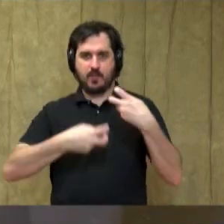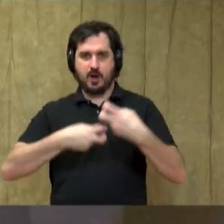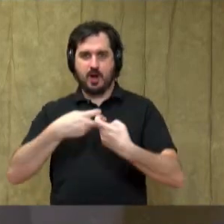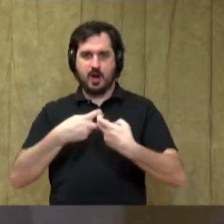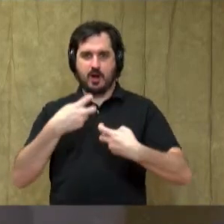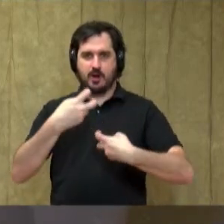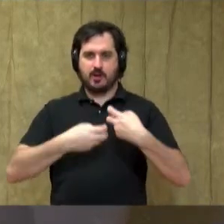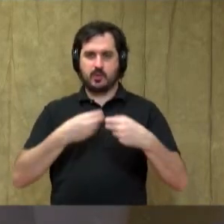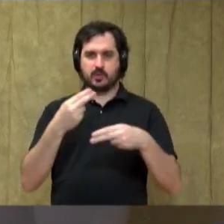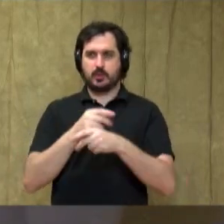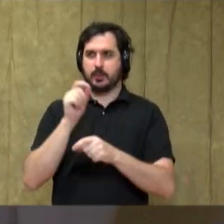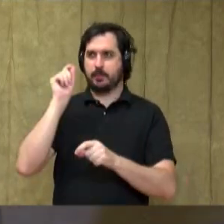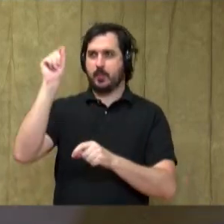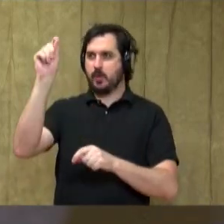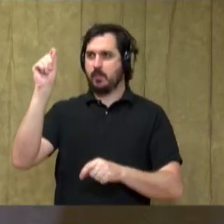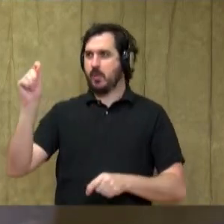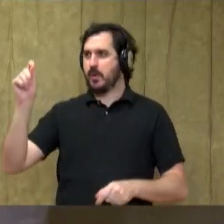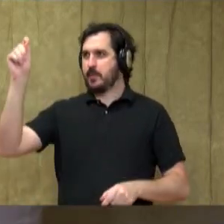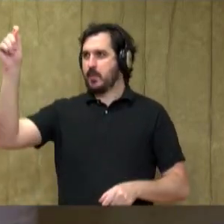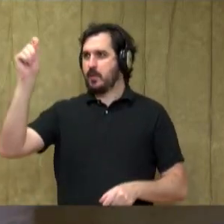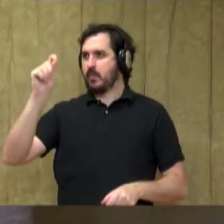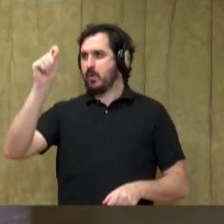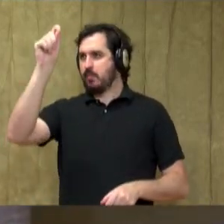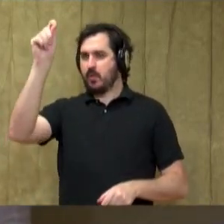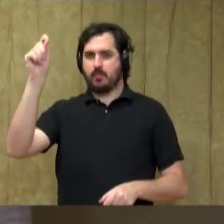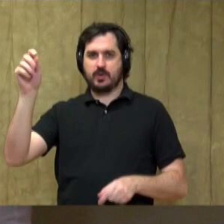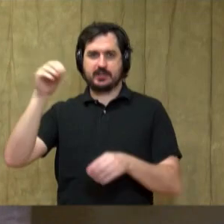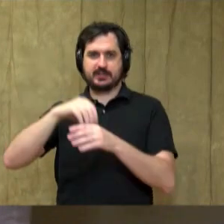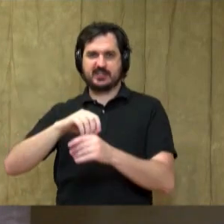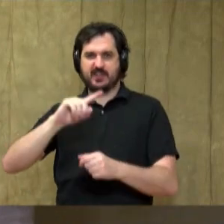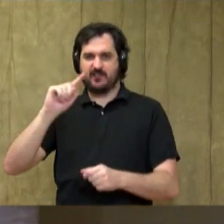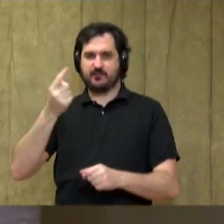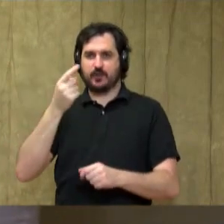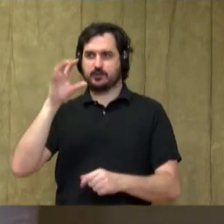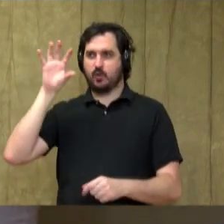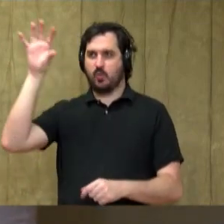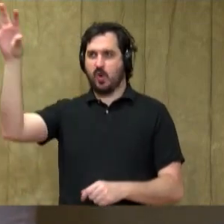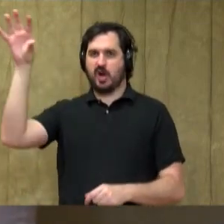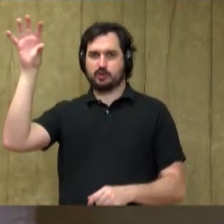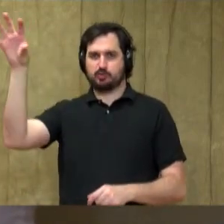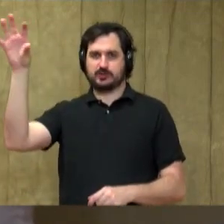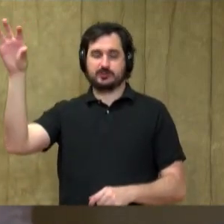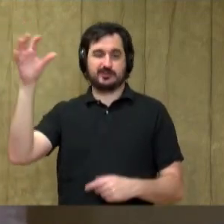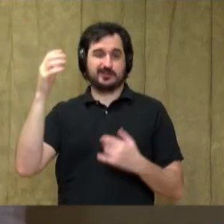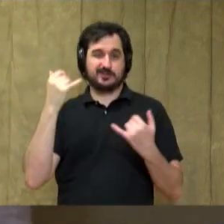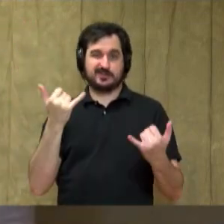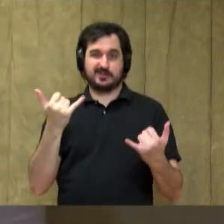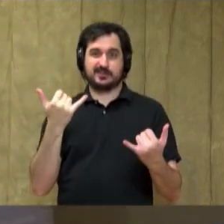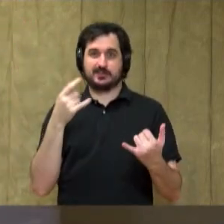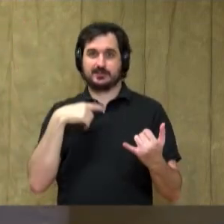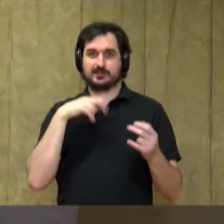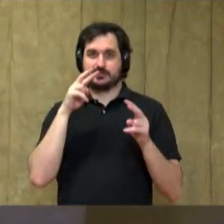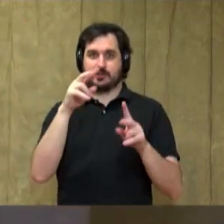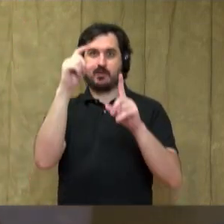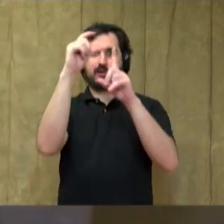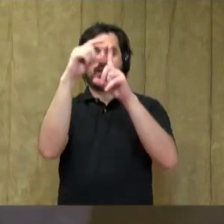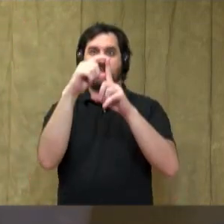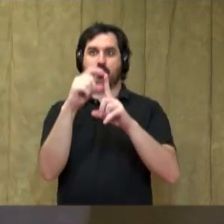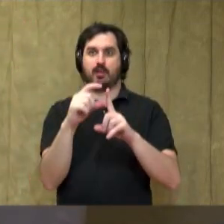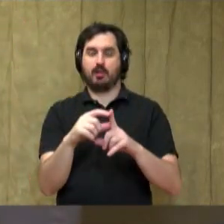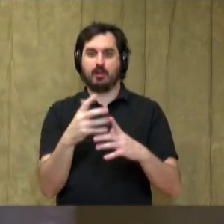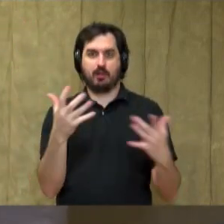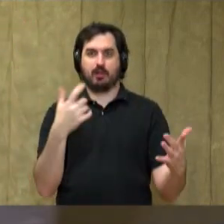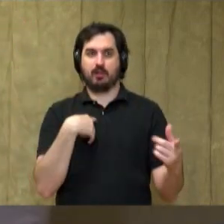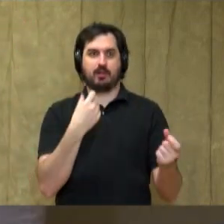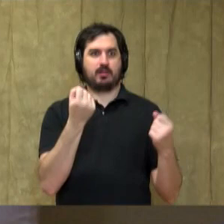that first quadrant. Now I know this is a lot of words and doesn't make a lot of sense possibly right now, but you'll see in just a few minutes that